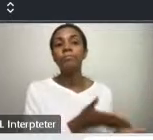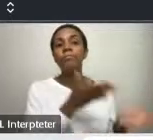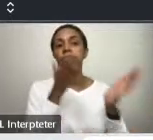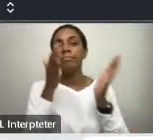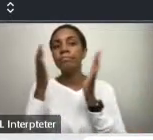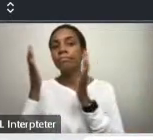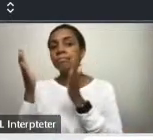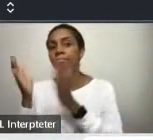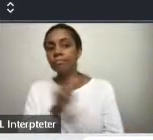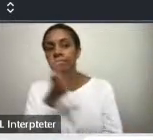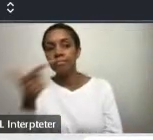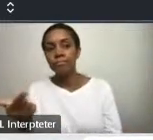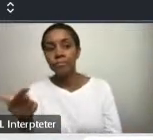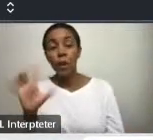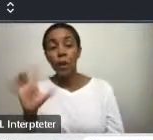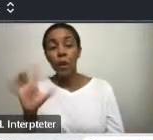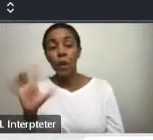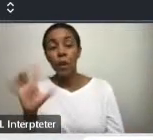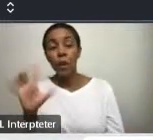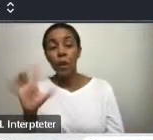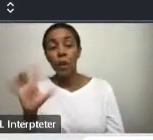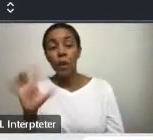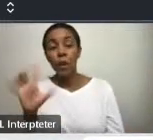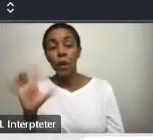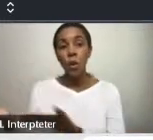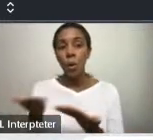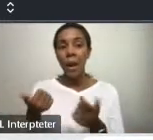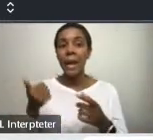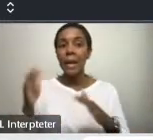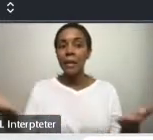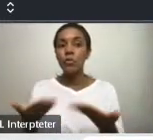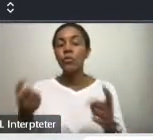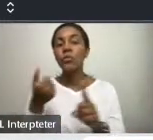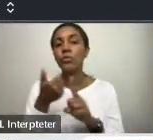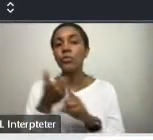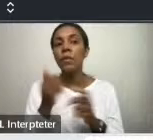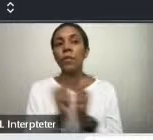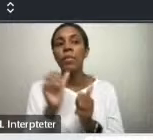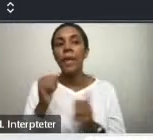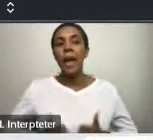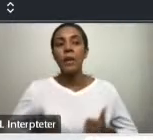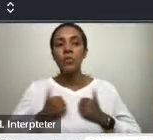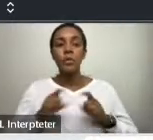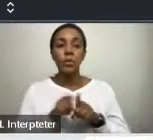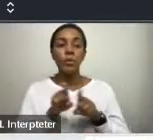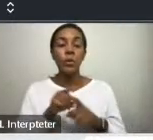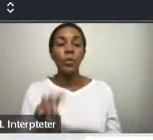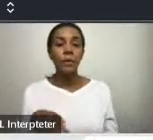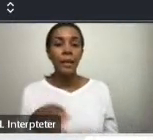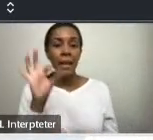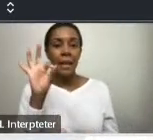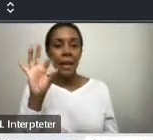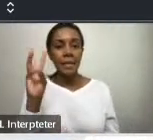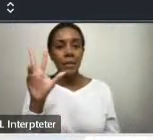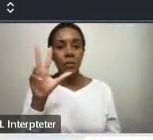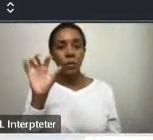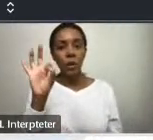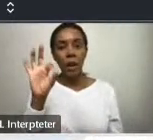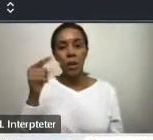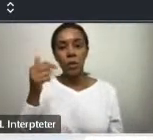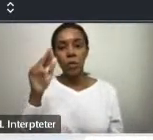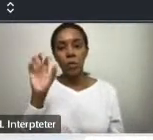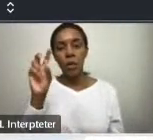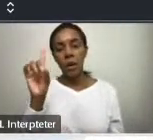to our group. Please introduce yourself along with the address as well. Sam Patel, 9639 Grays Meadow,